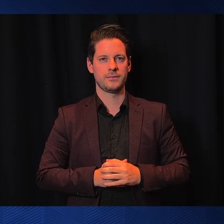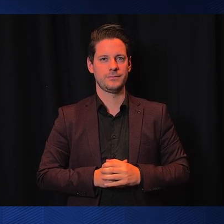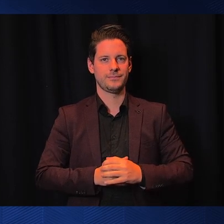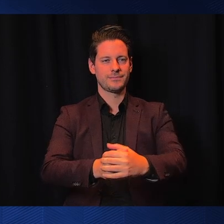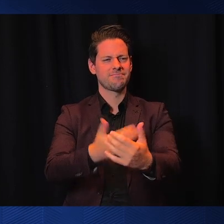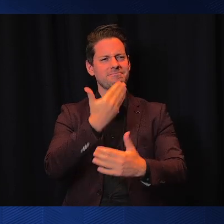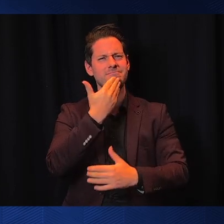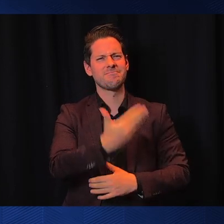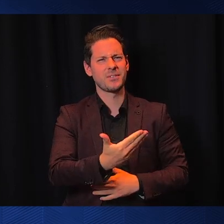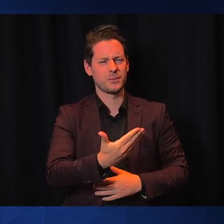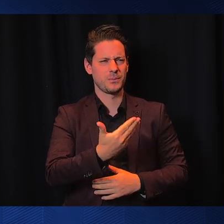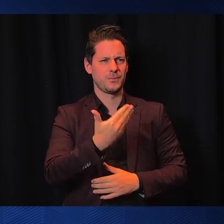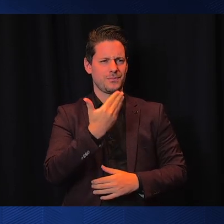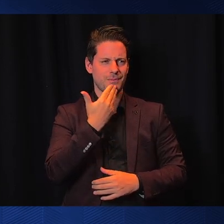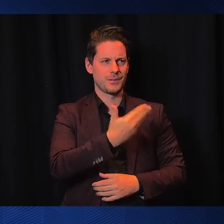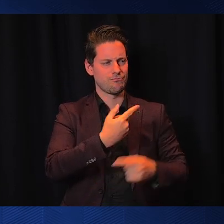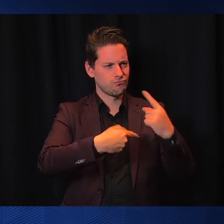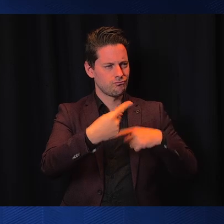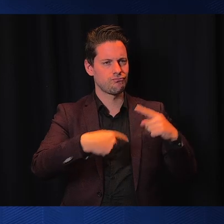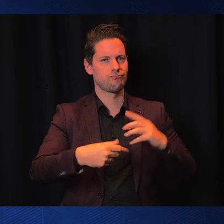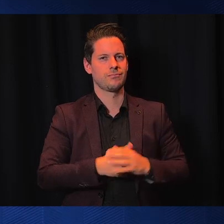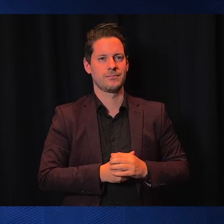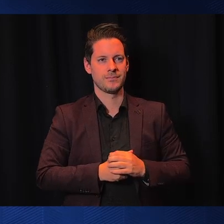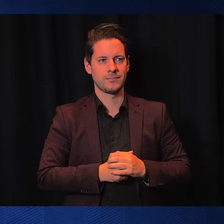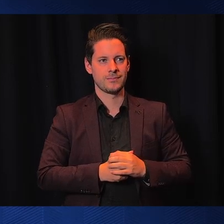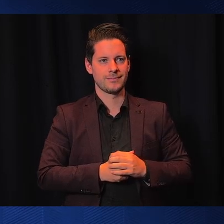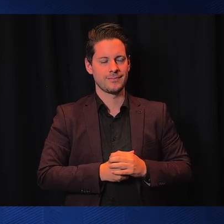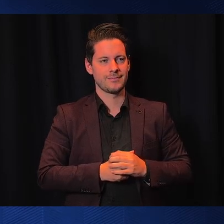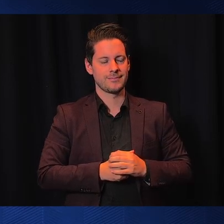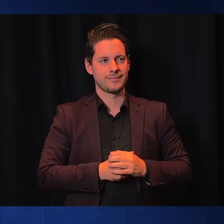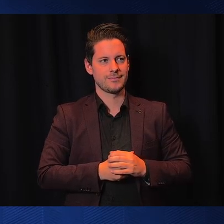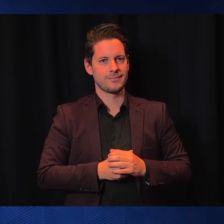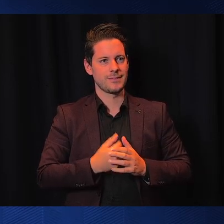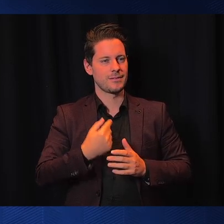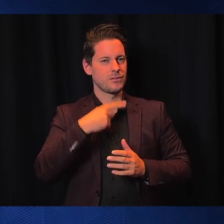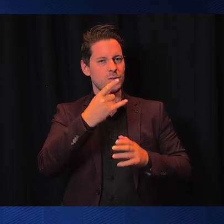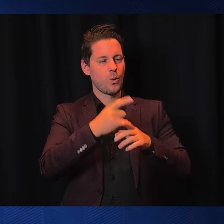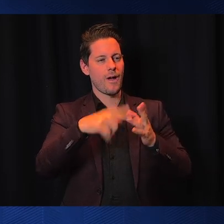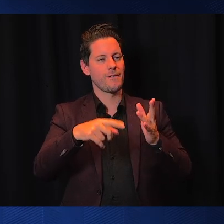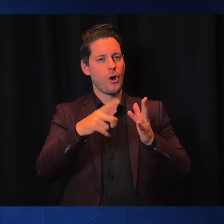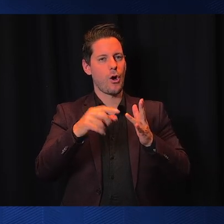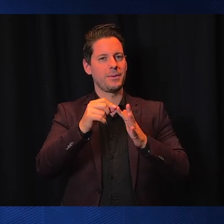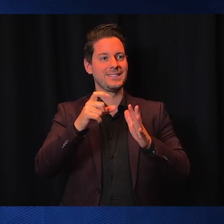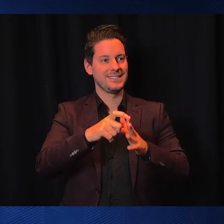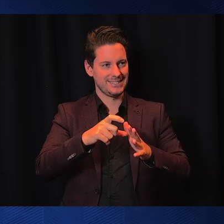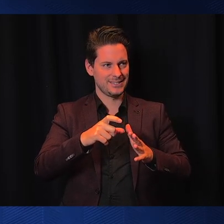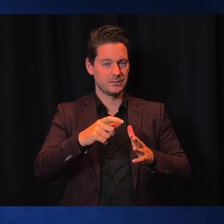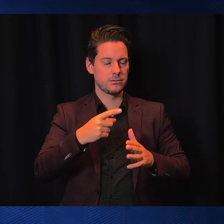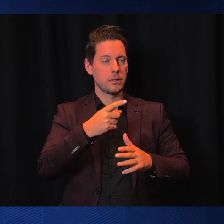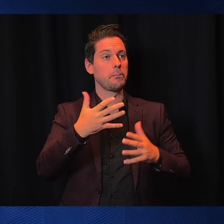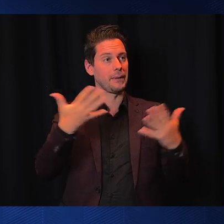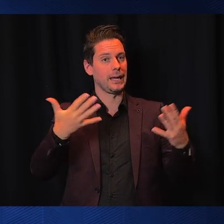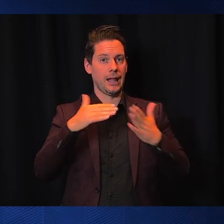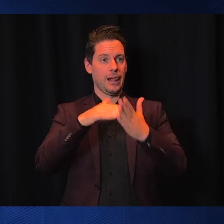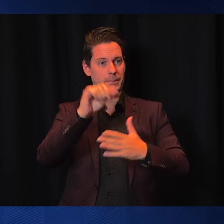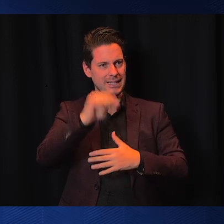Naomi, thank you so much. And I think the really big takeaway for me when you're talking about OPDs is that there is evidence they make such an enormous difference, but they